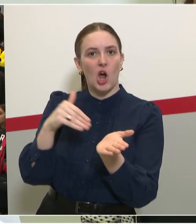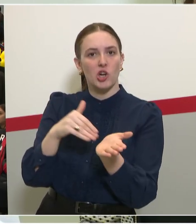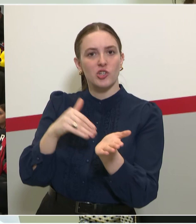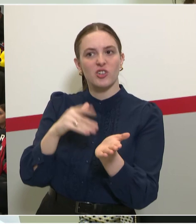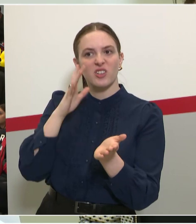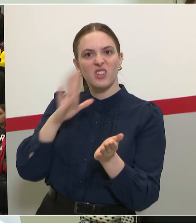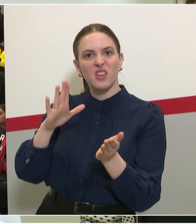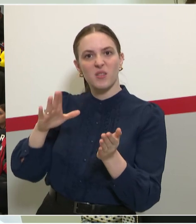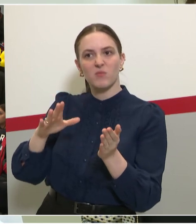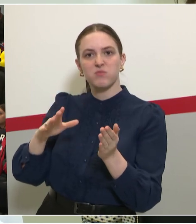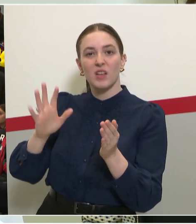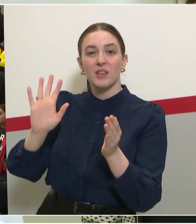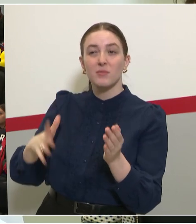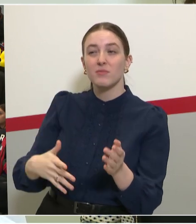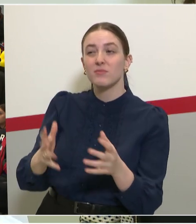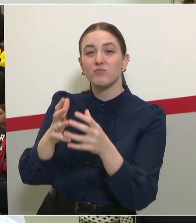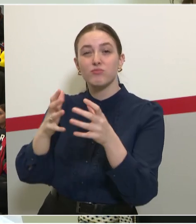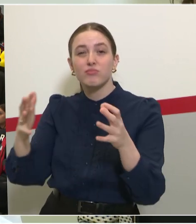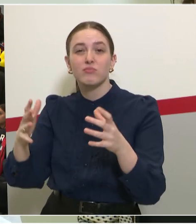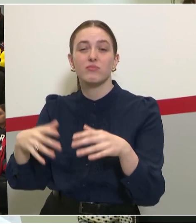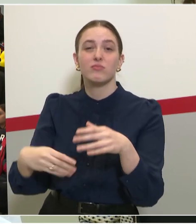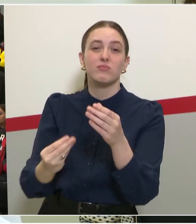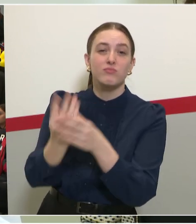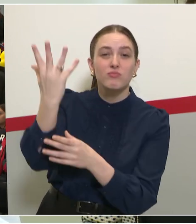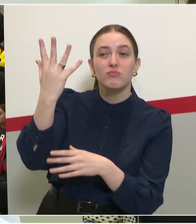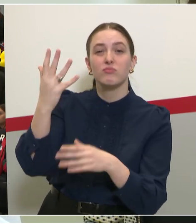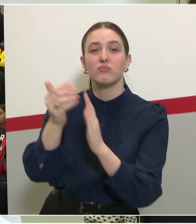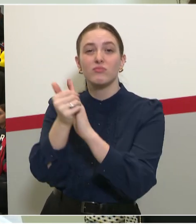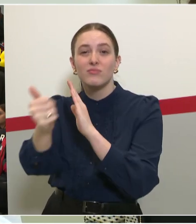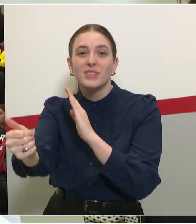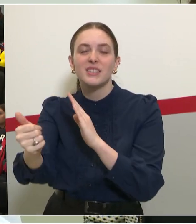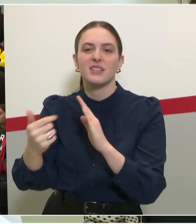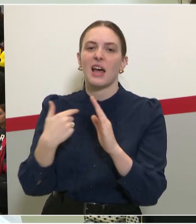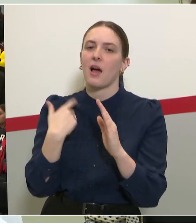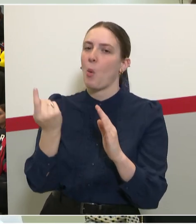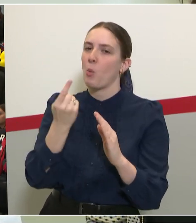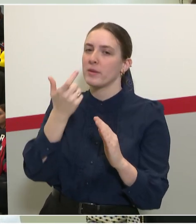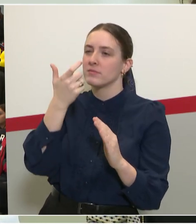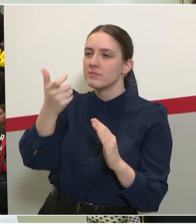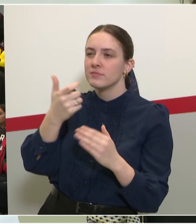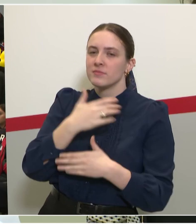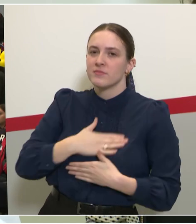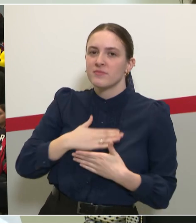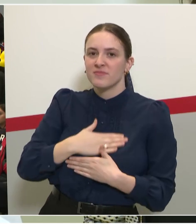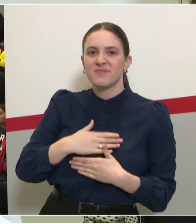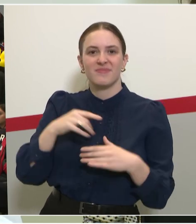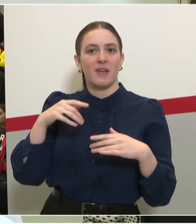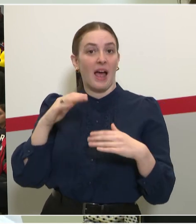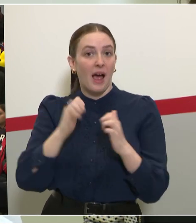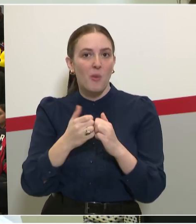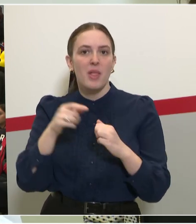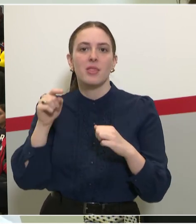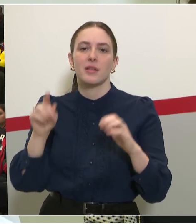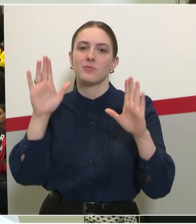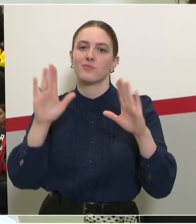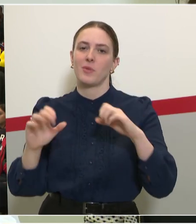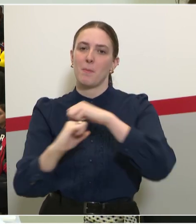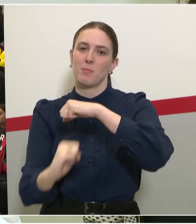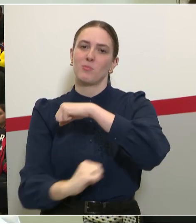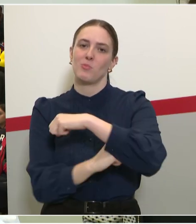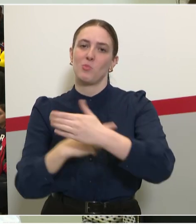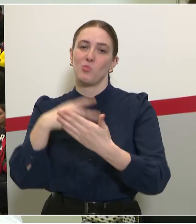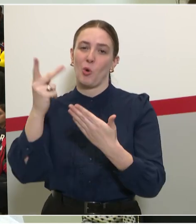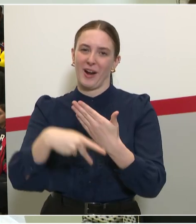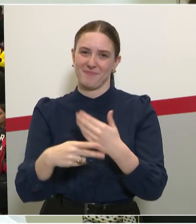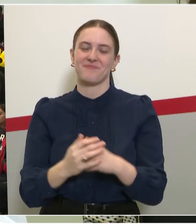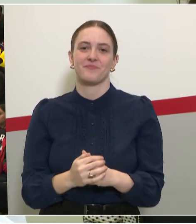of their limits. Programs like these wouldn't be possible without the fantastic people that have helped build it. Speaking of,